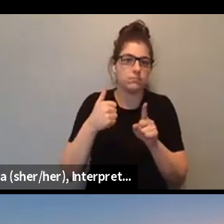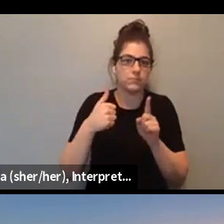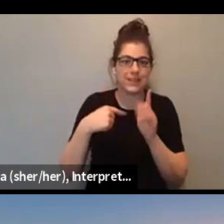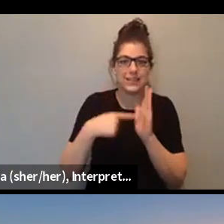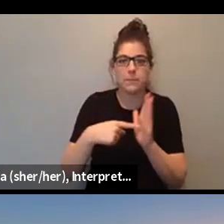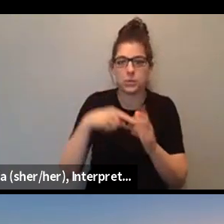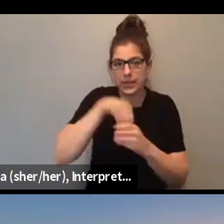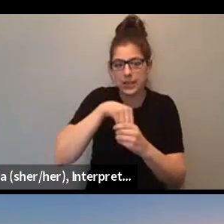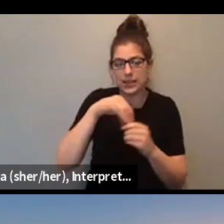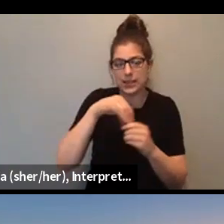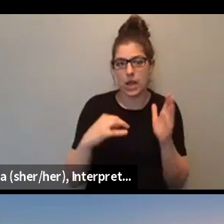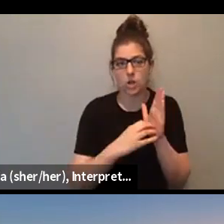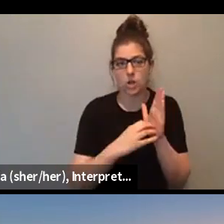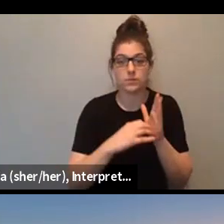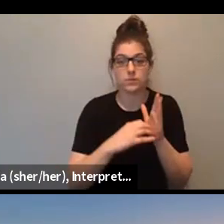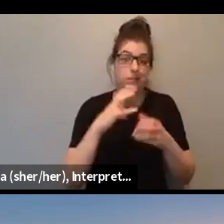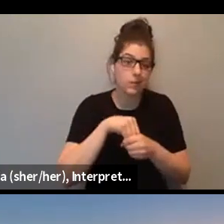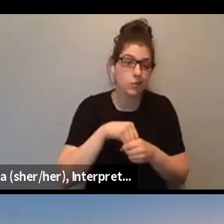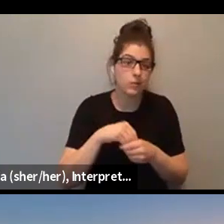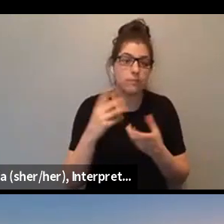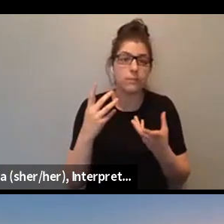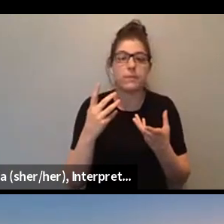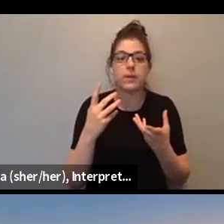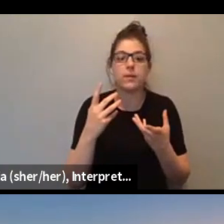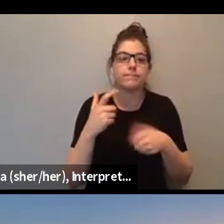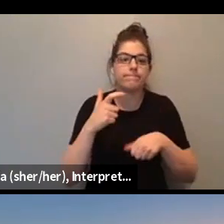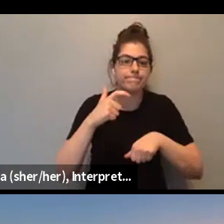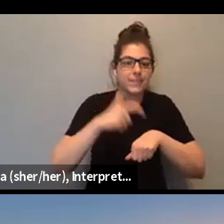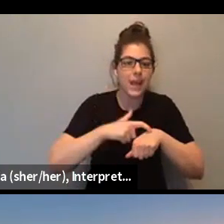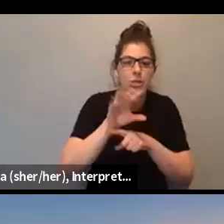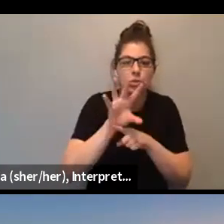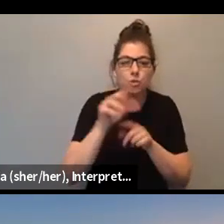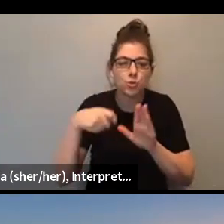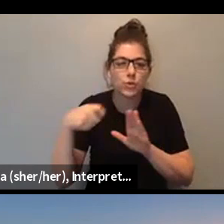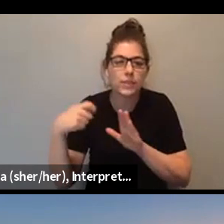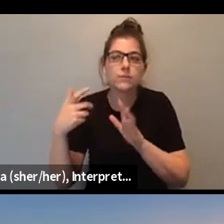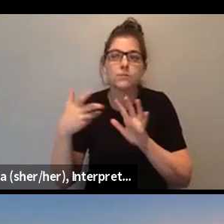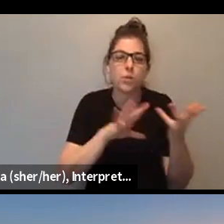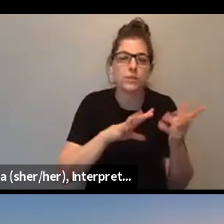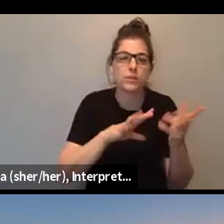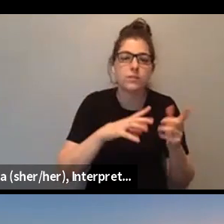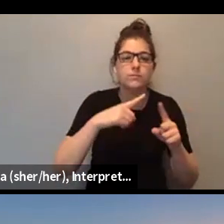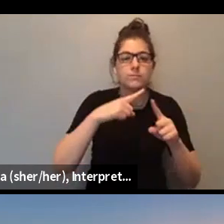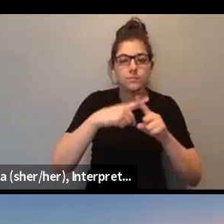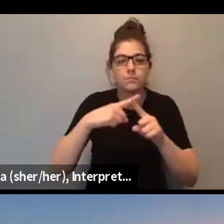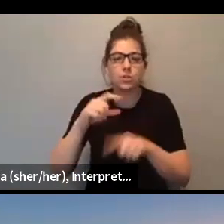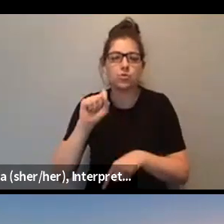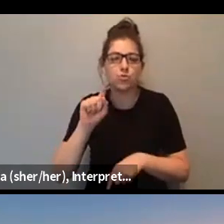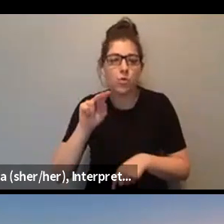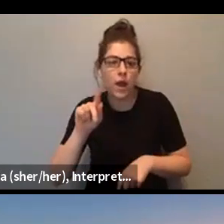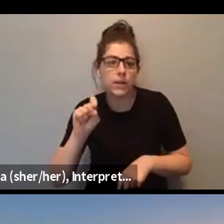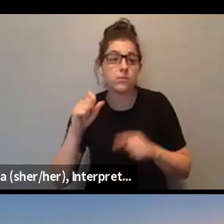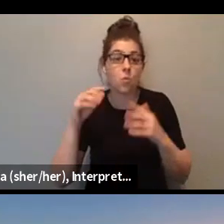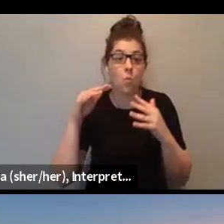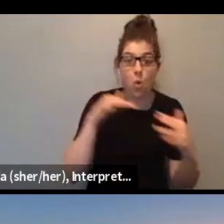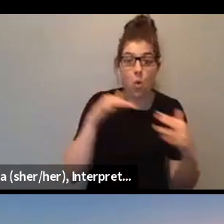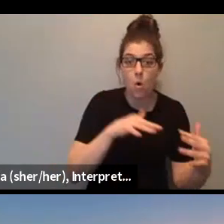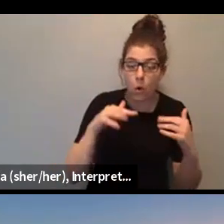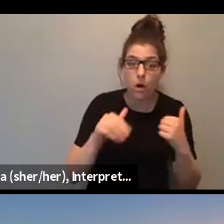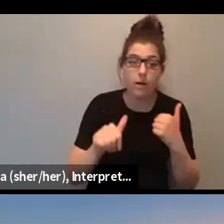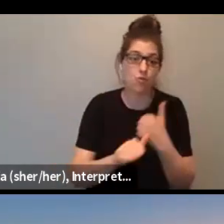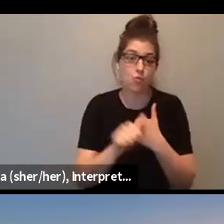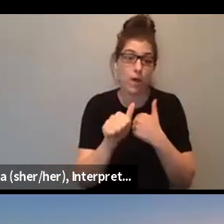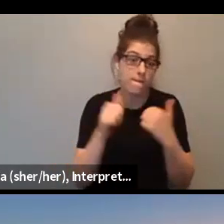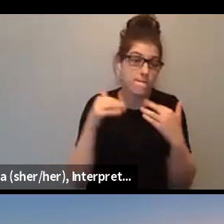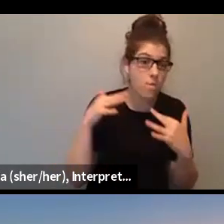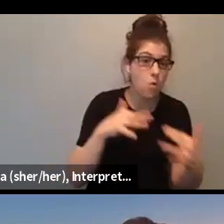and shipping disruptions, strikes, war, or even the threat of war or armed conflict, illness